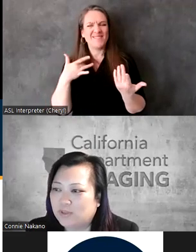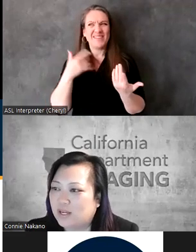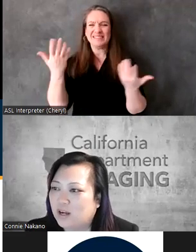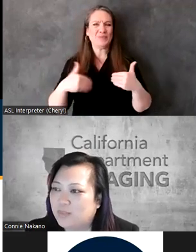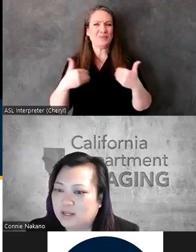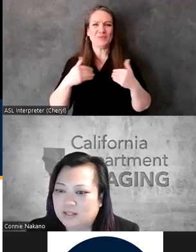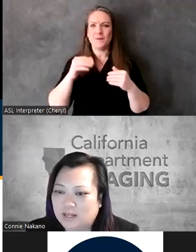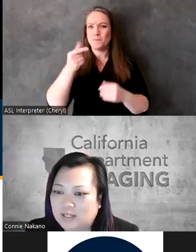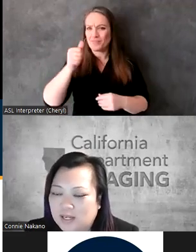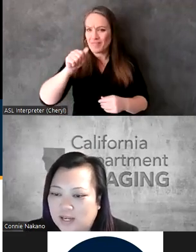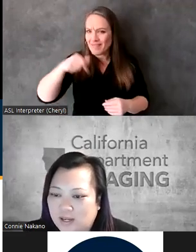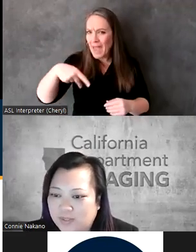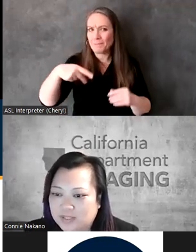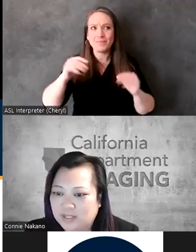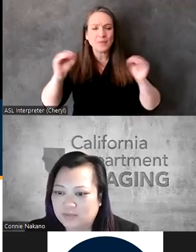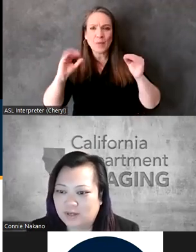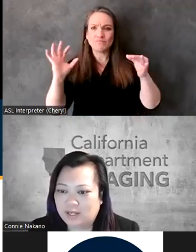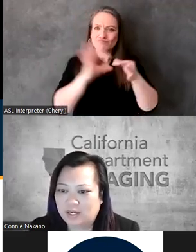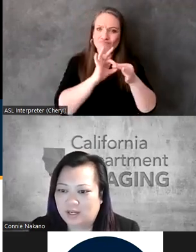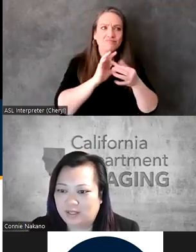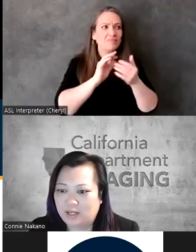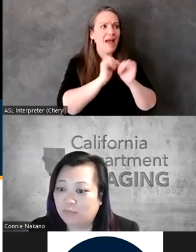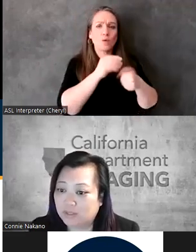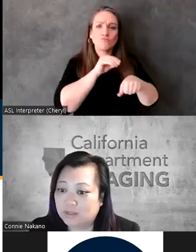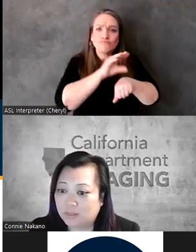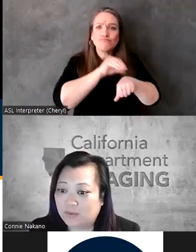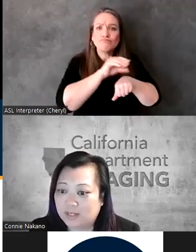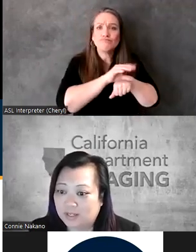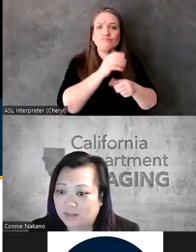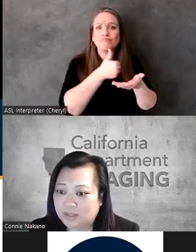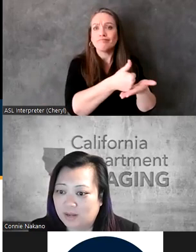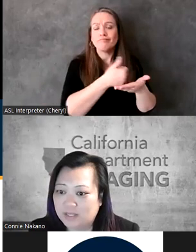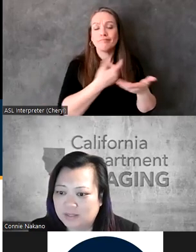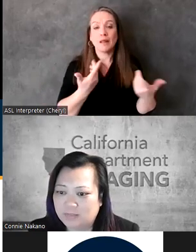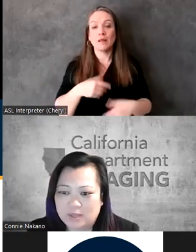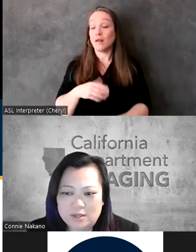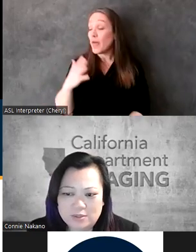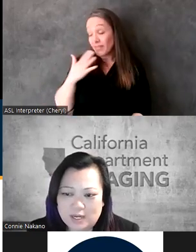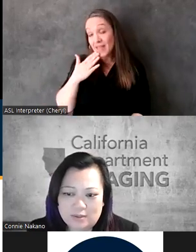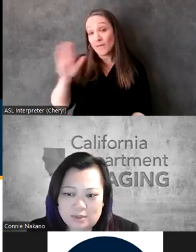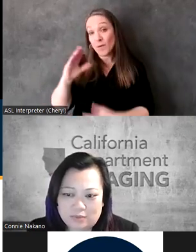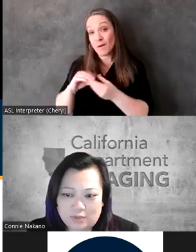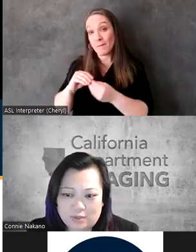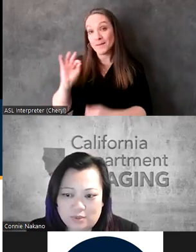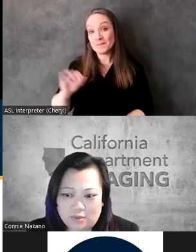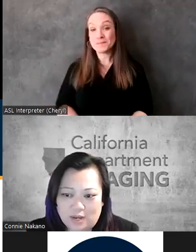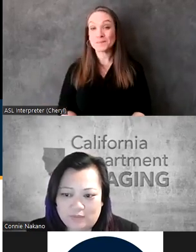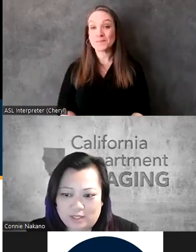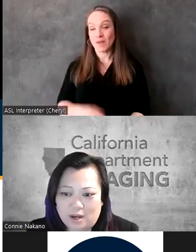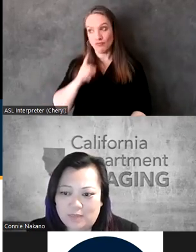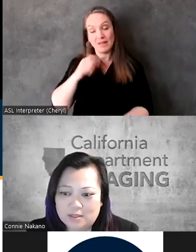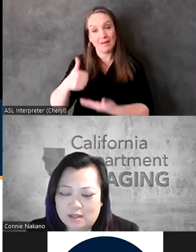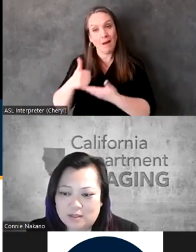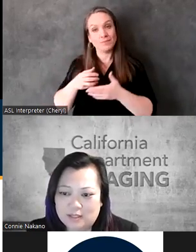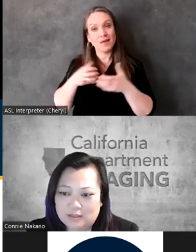Thank you for that comment, Tatiana. It's very helpful to provide these comments. Susan, I don't know if you have